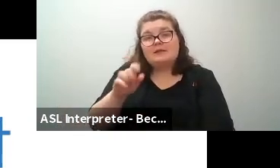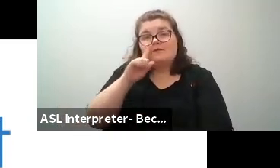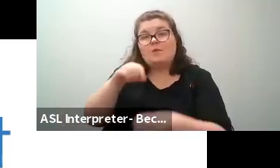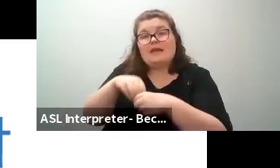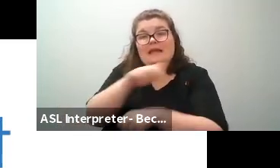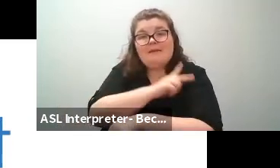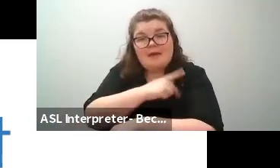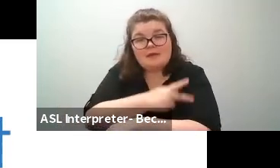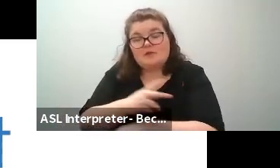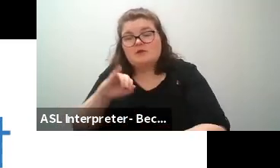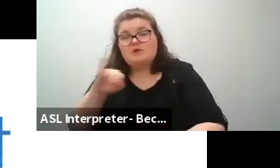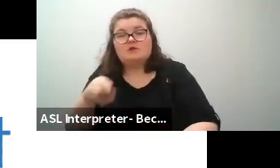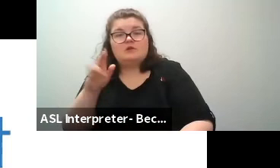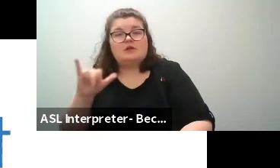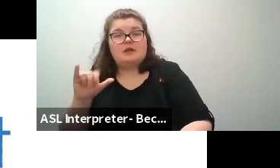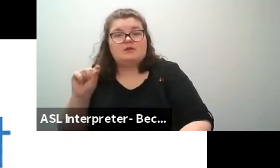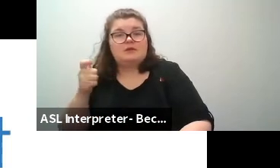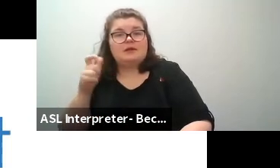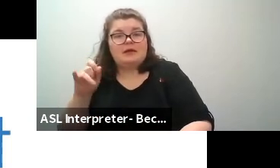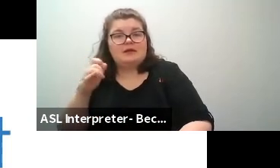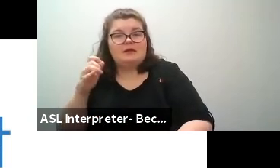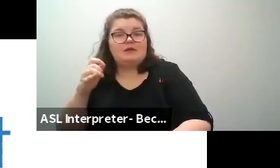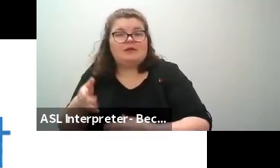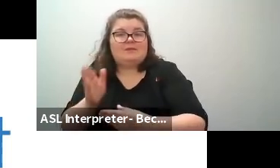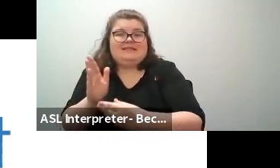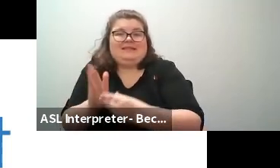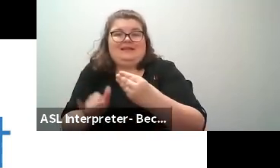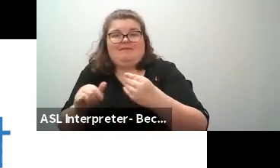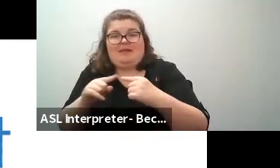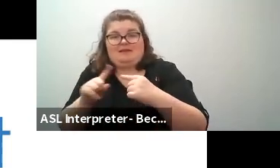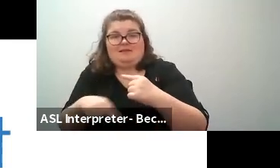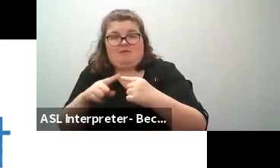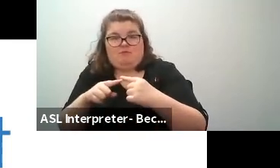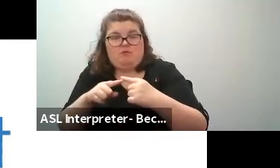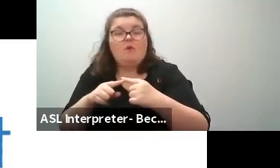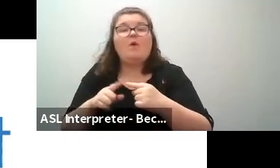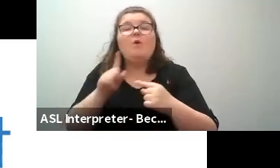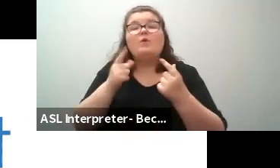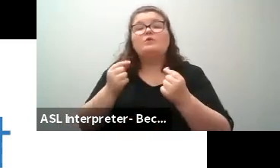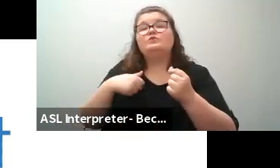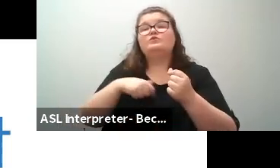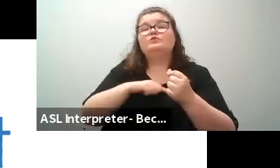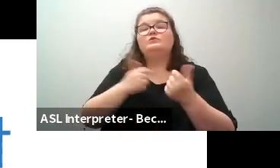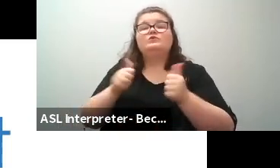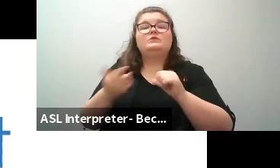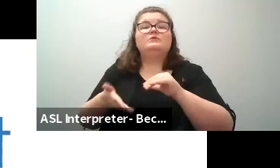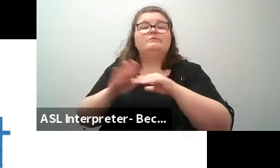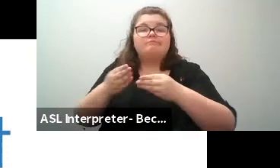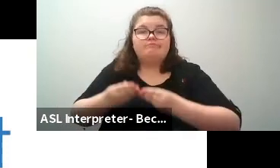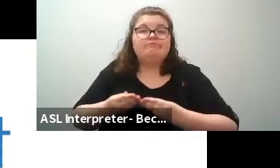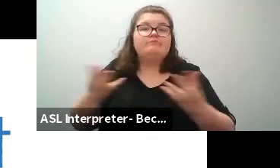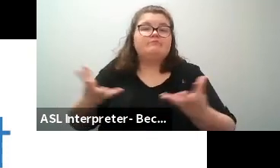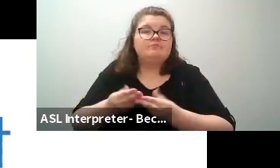July 2019 was the final PDSA cycle. What we did during this was to increase the distribution of our